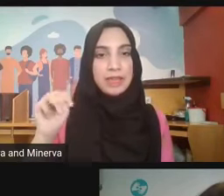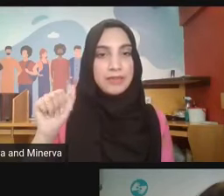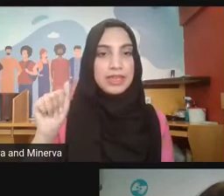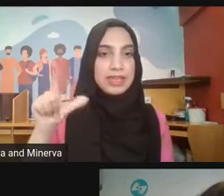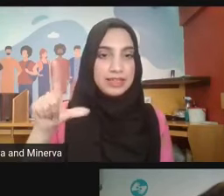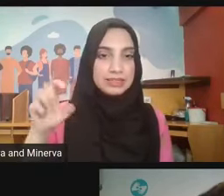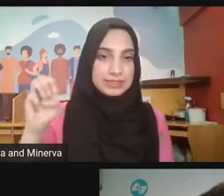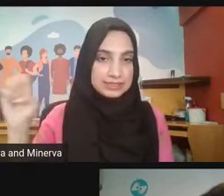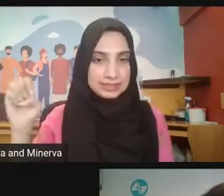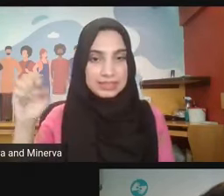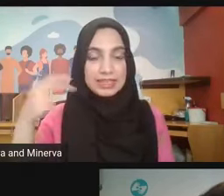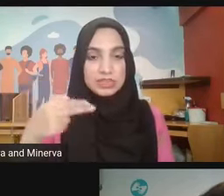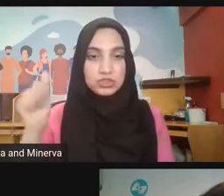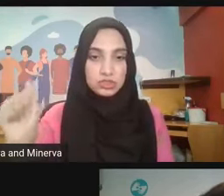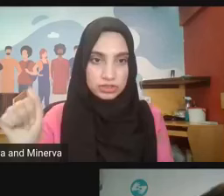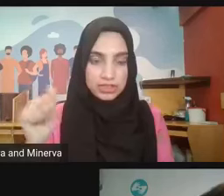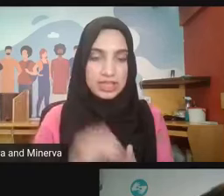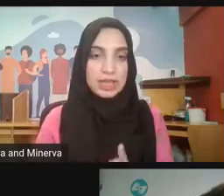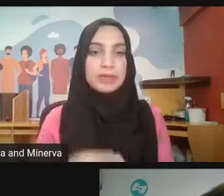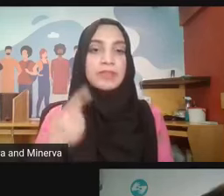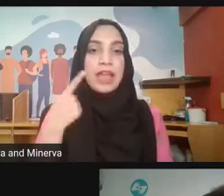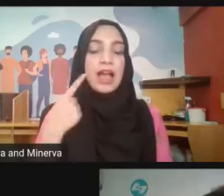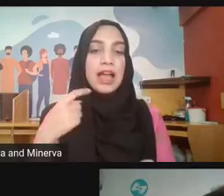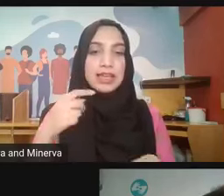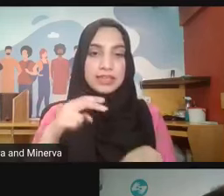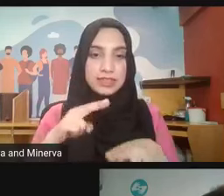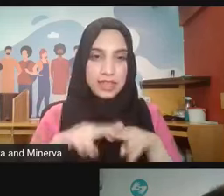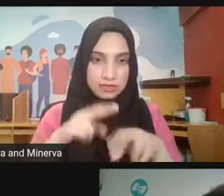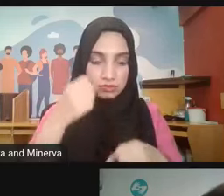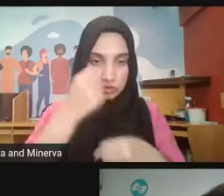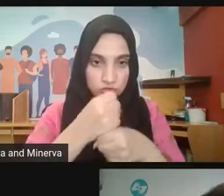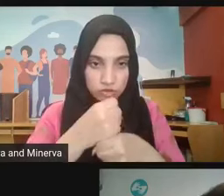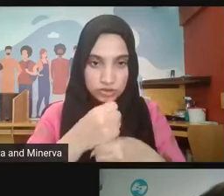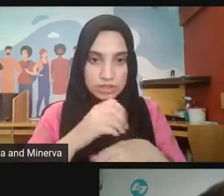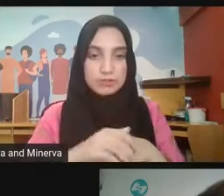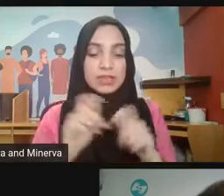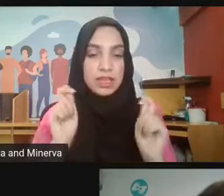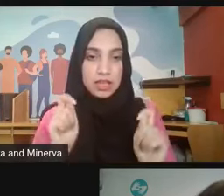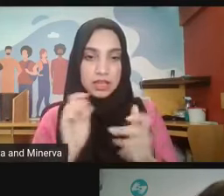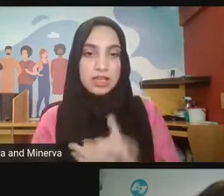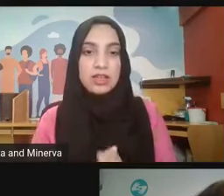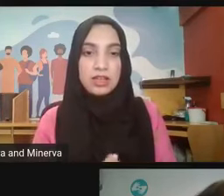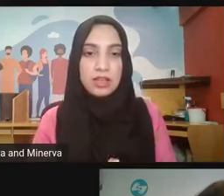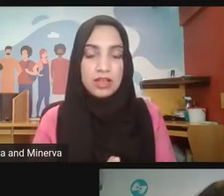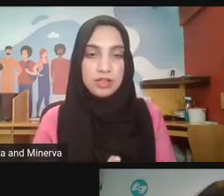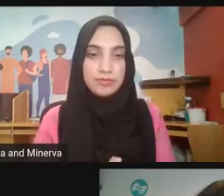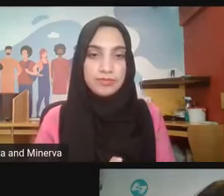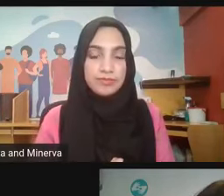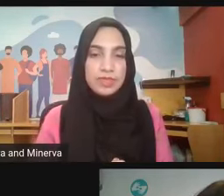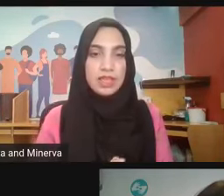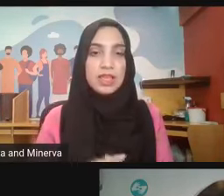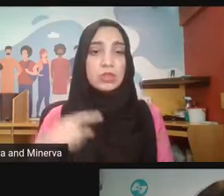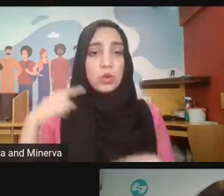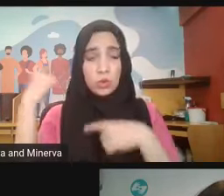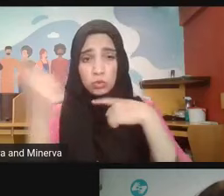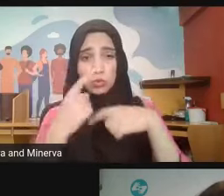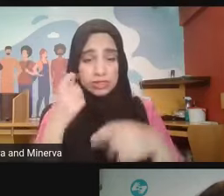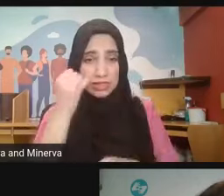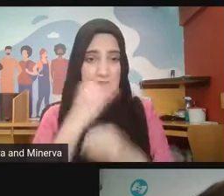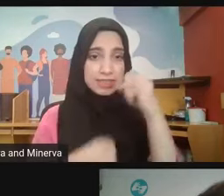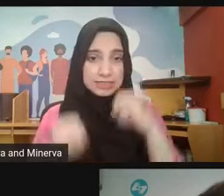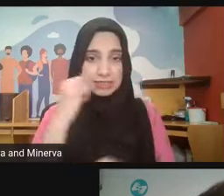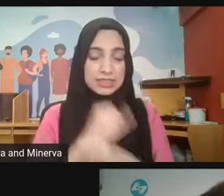and I'm representing IFG. IFG, our company, stands for International Foundation and